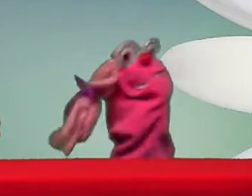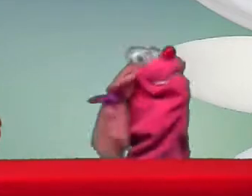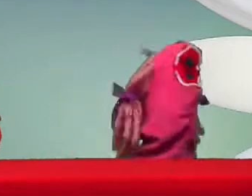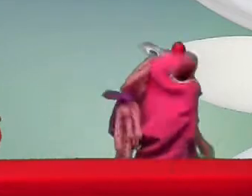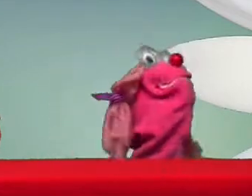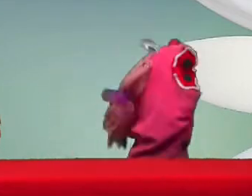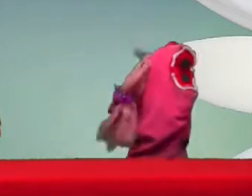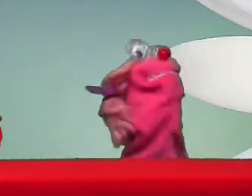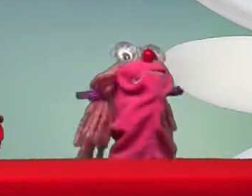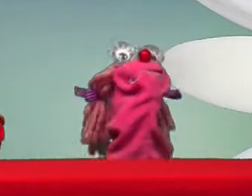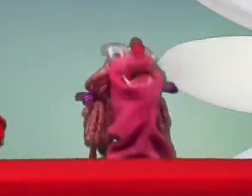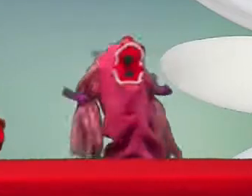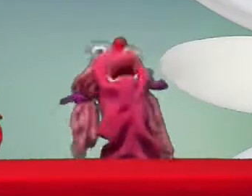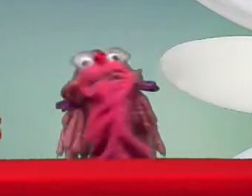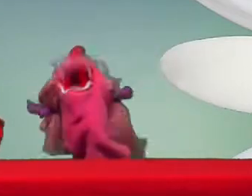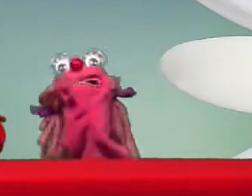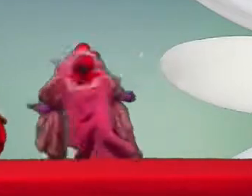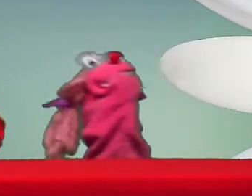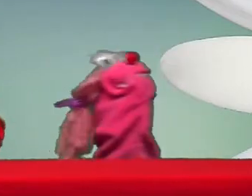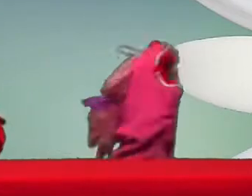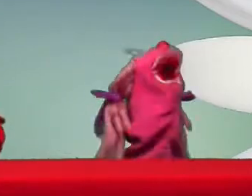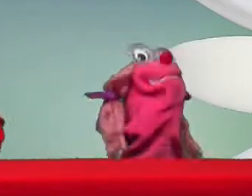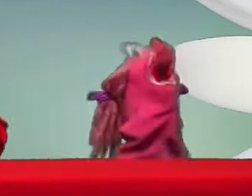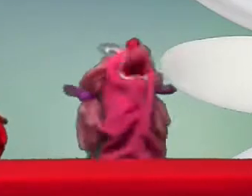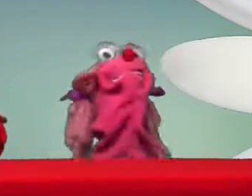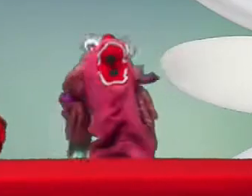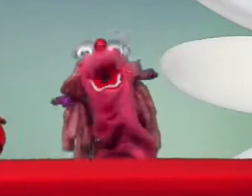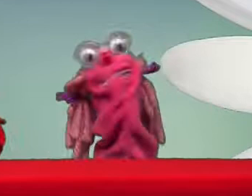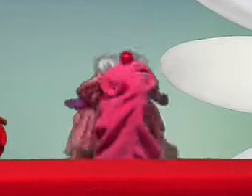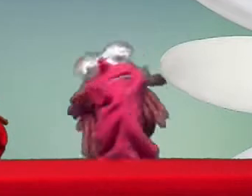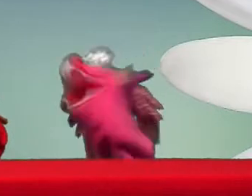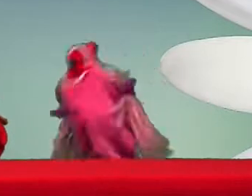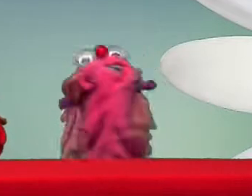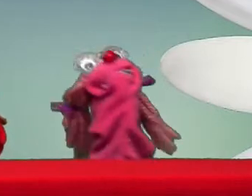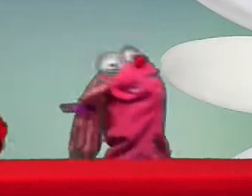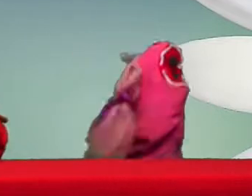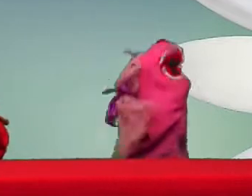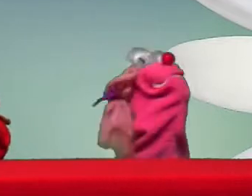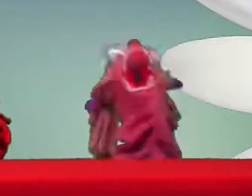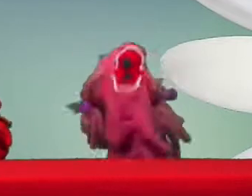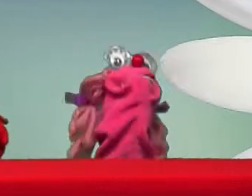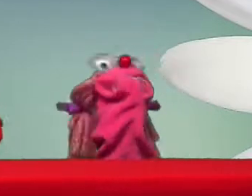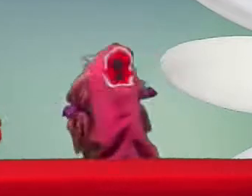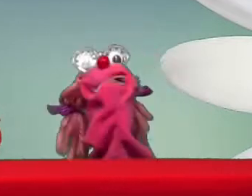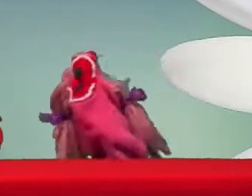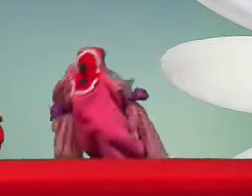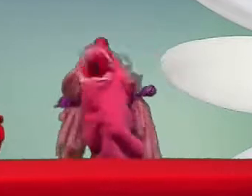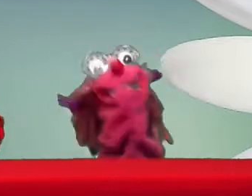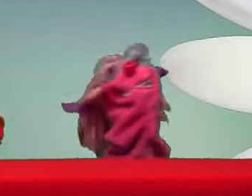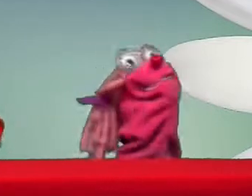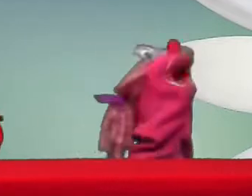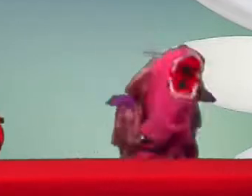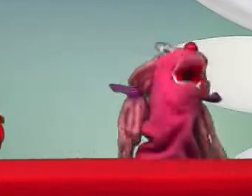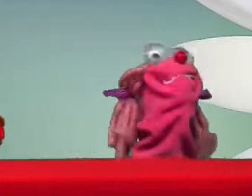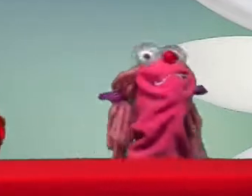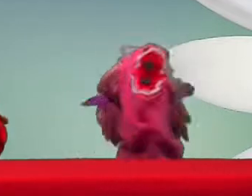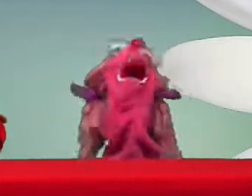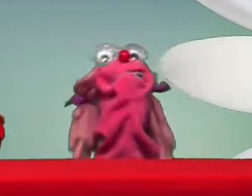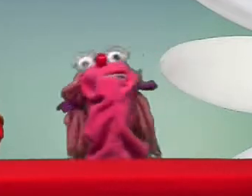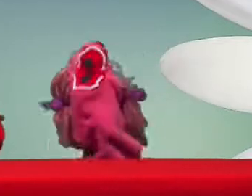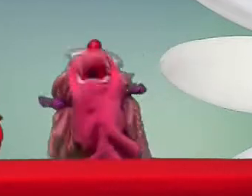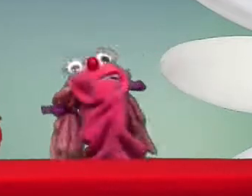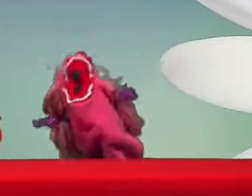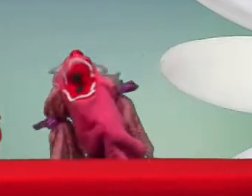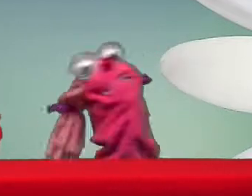Animals. Inky dinky, la le lo. Oh, animals, animals, animals. I